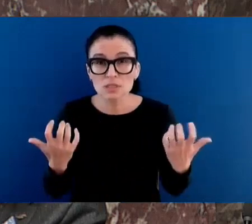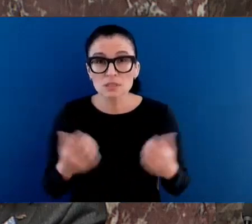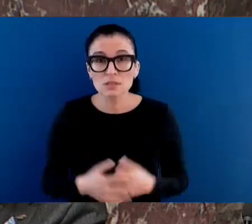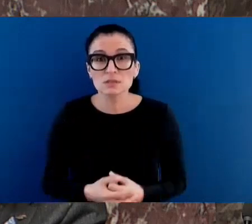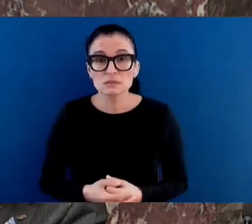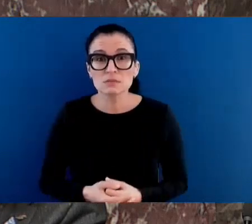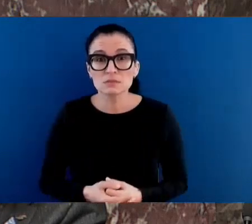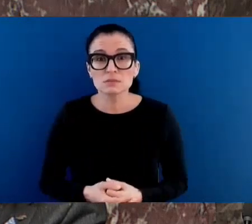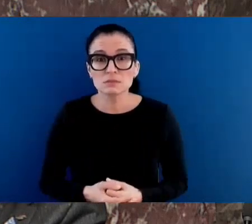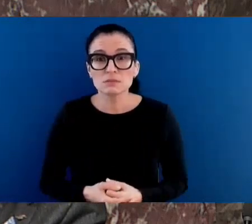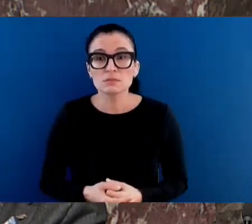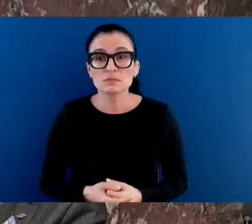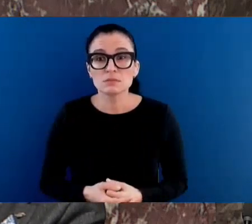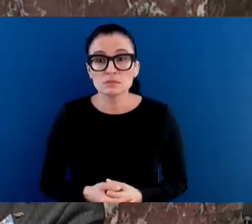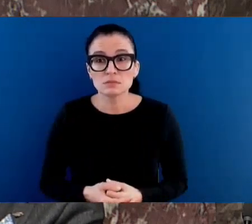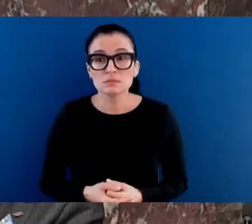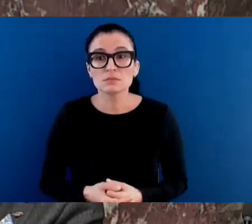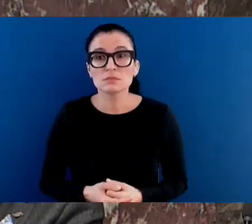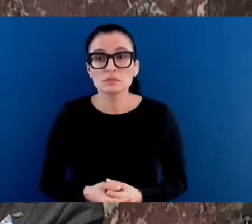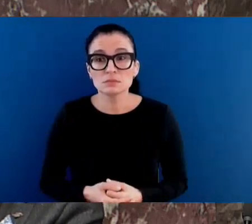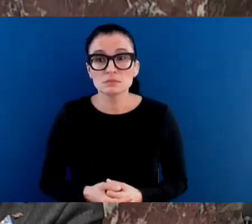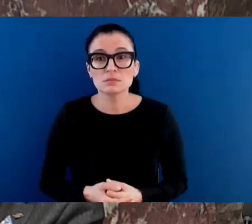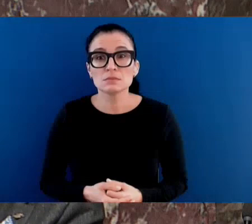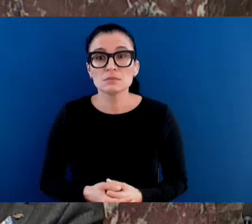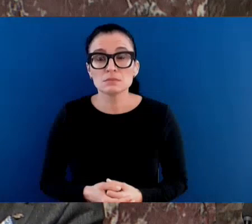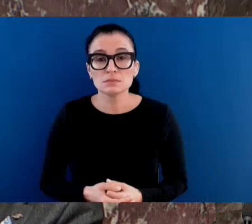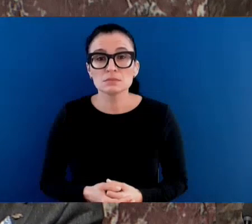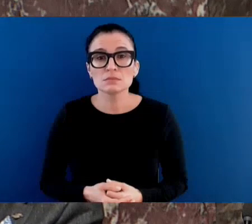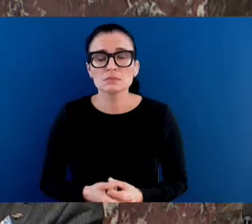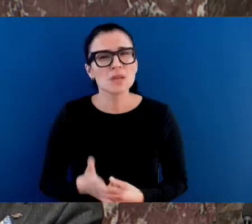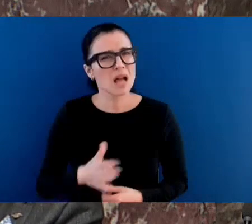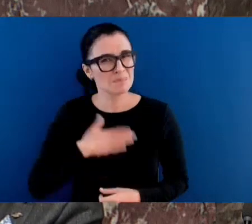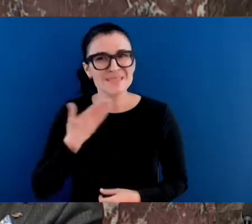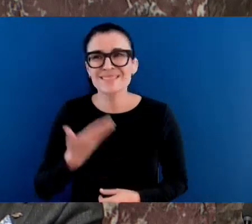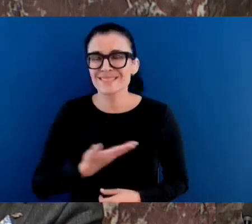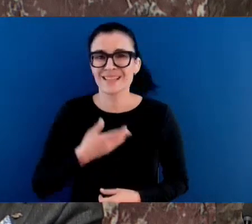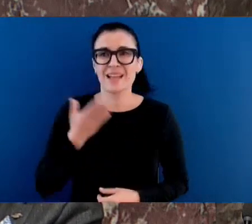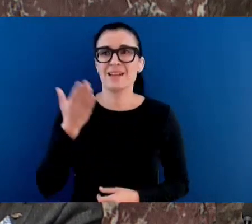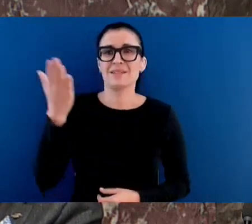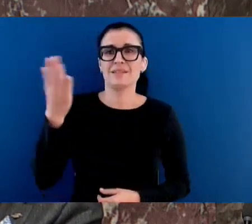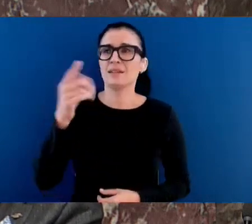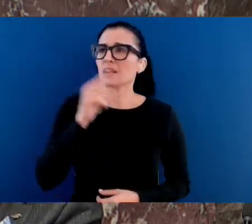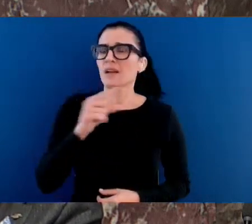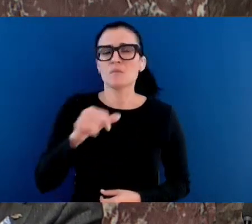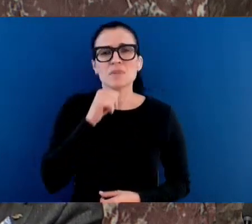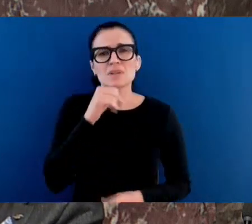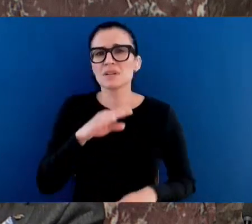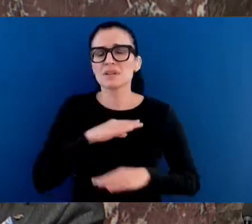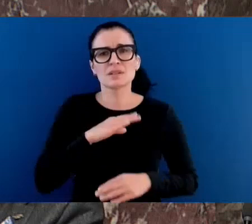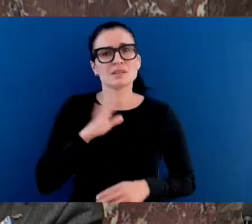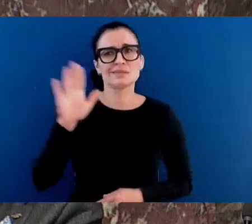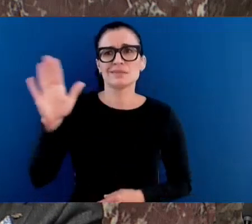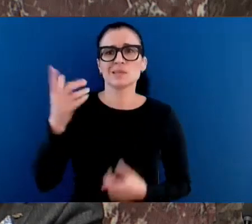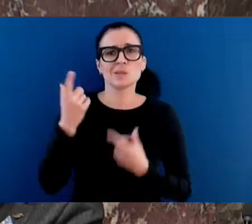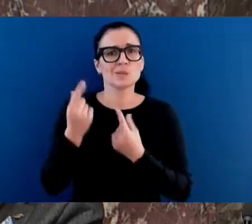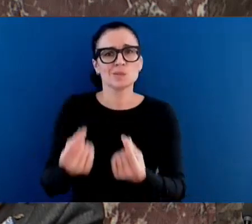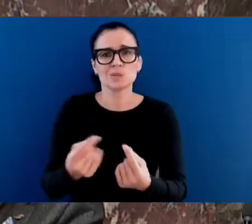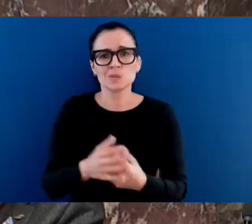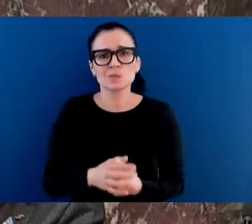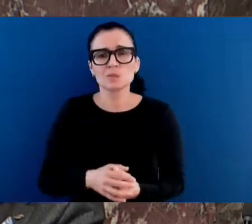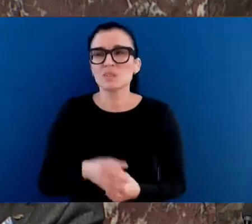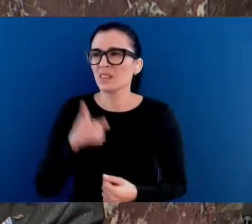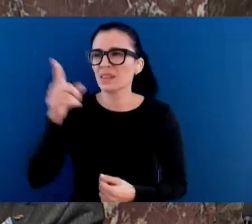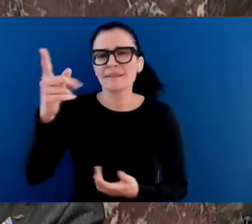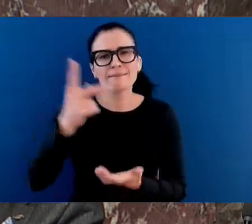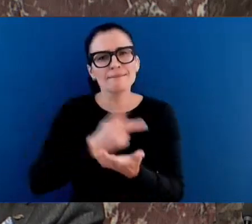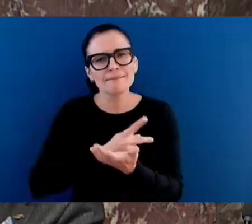their inaction on failing to deploy all available equipment that is available in that community. Since